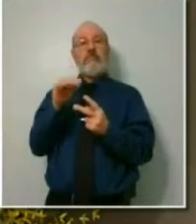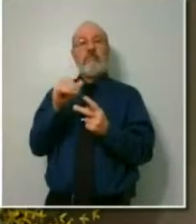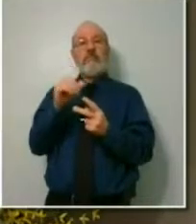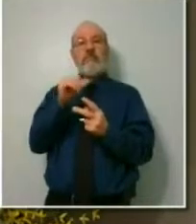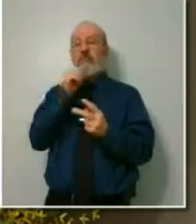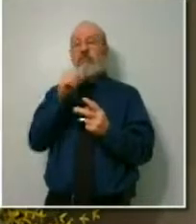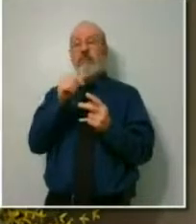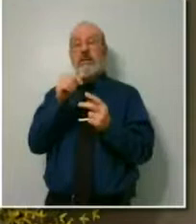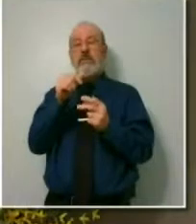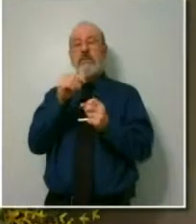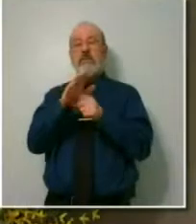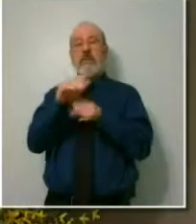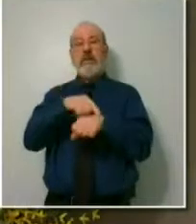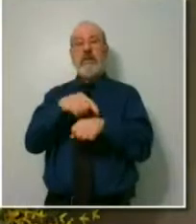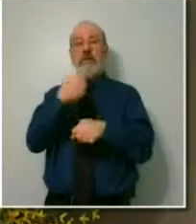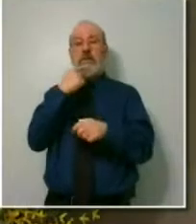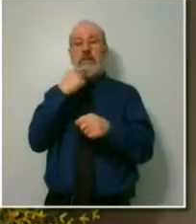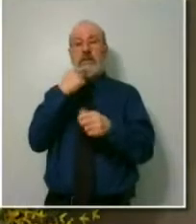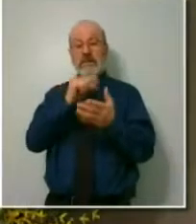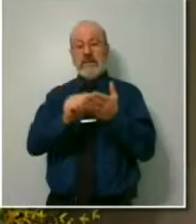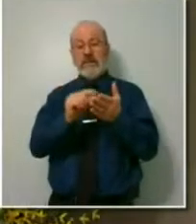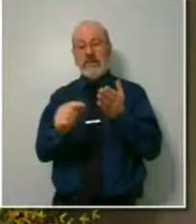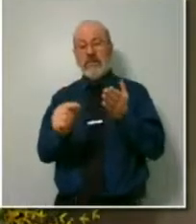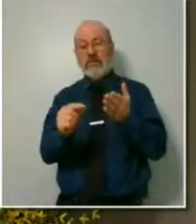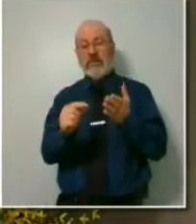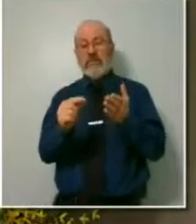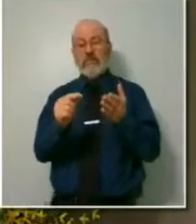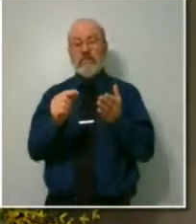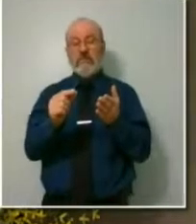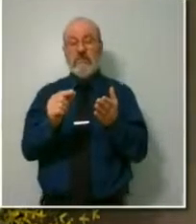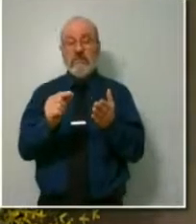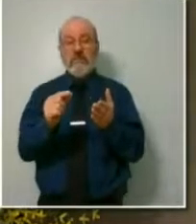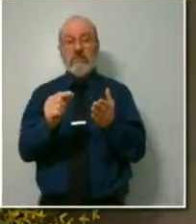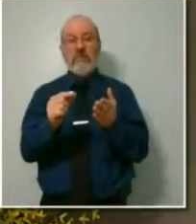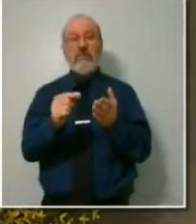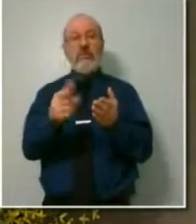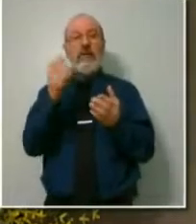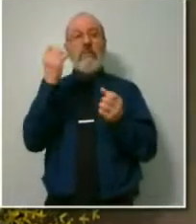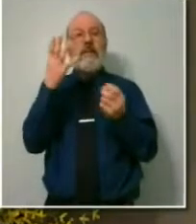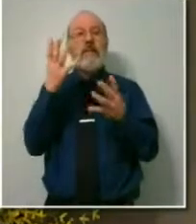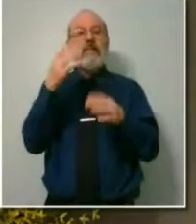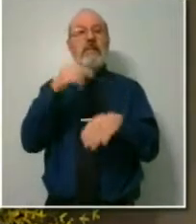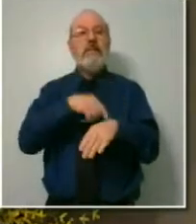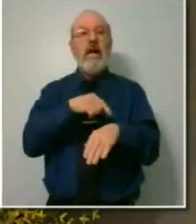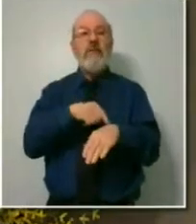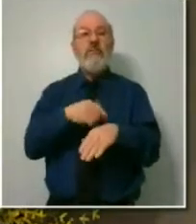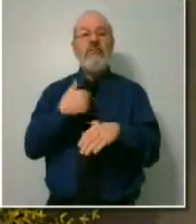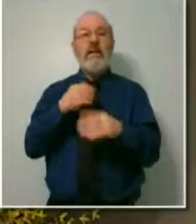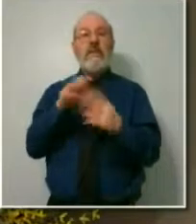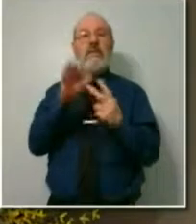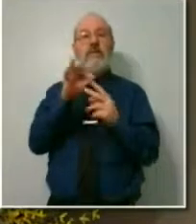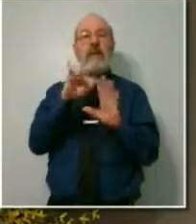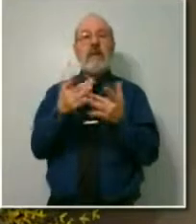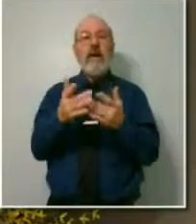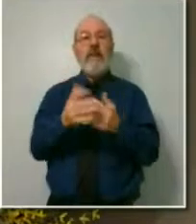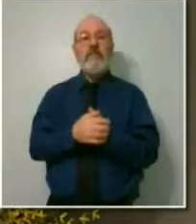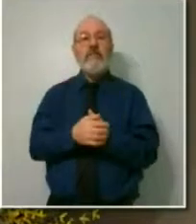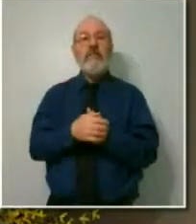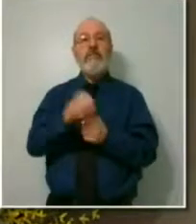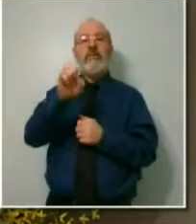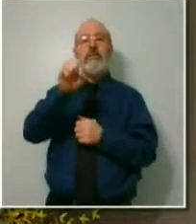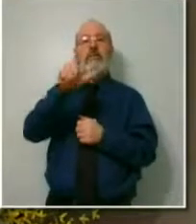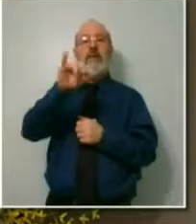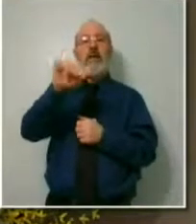will just mention these in passing. You know how many times we have choice in the Bible? Elijah on Mount